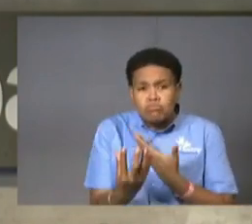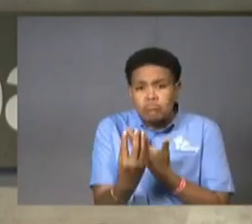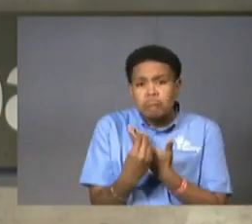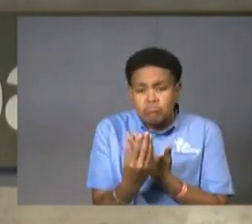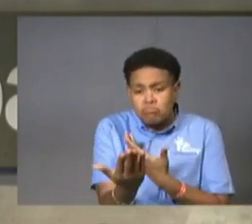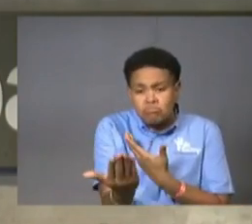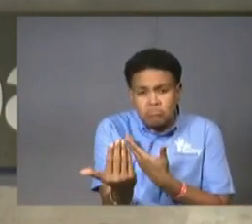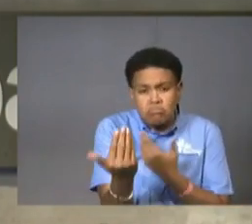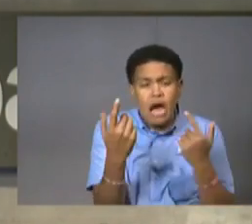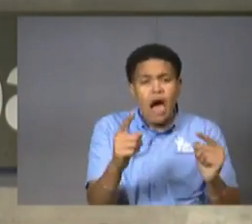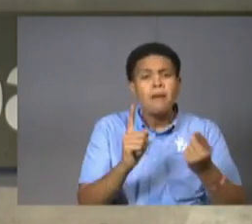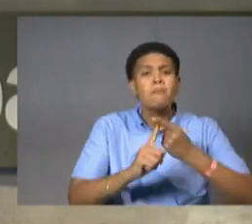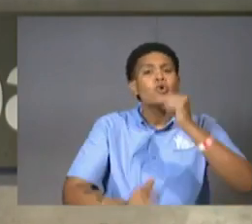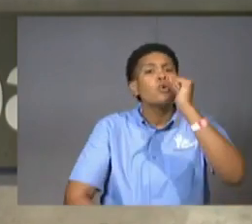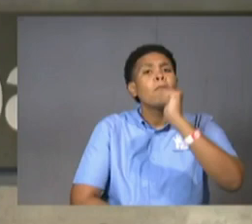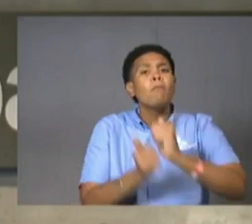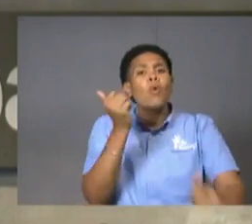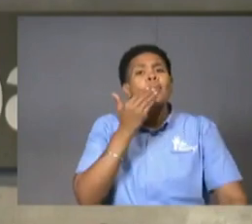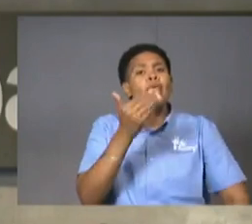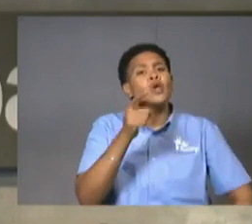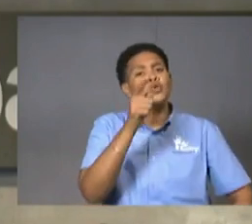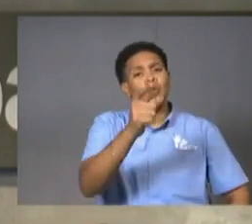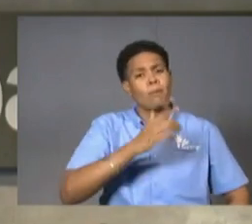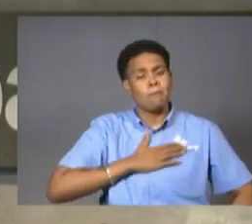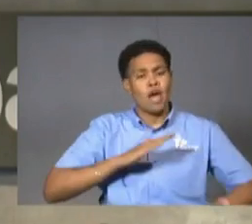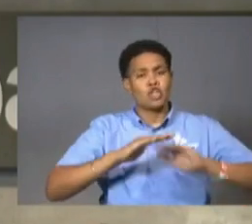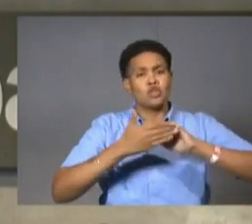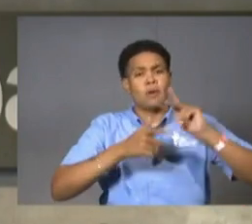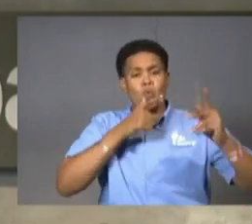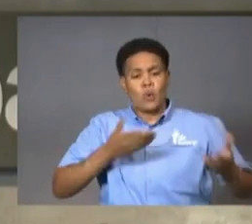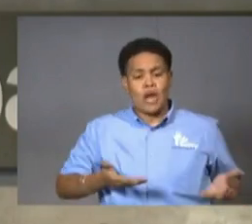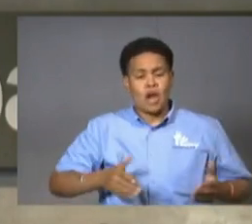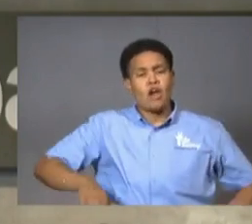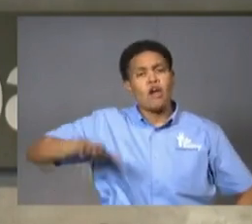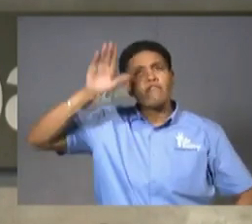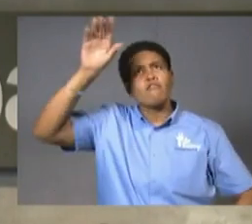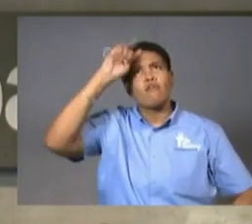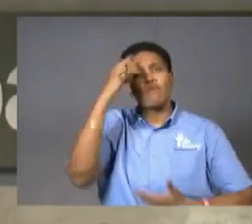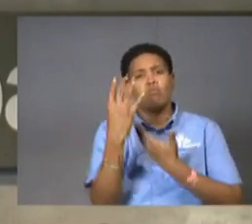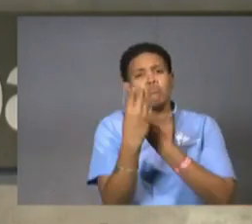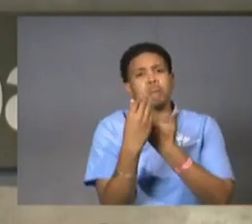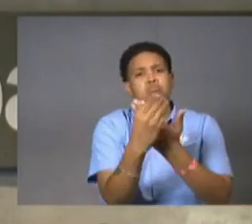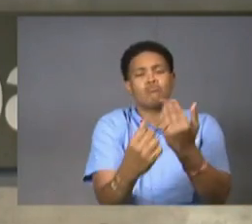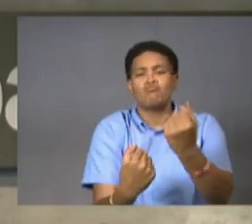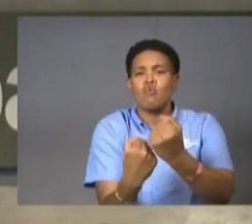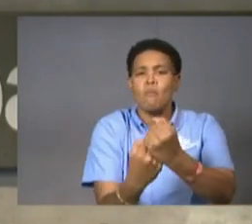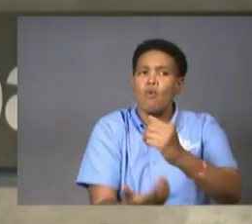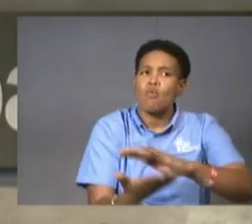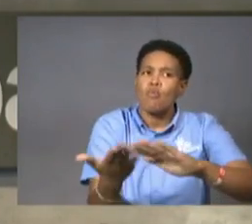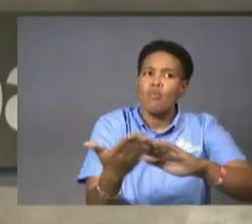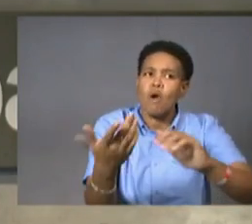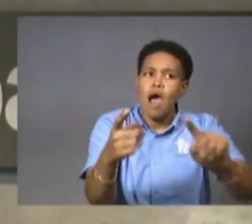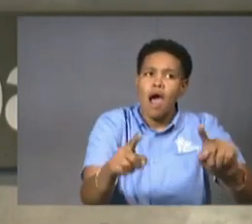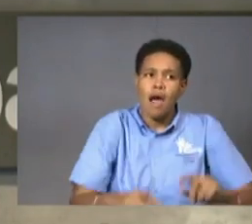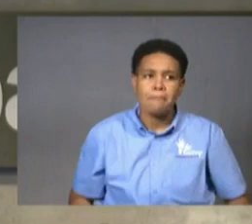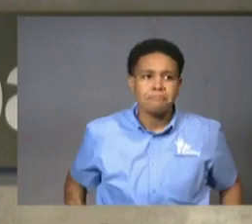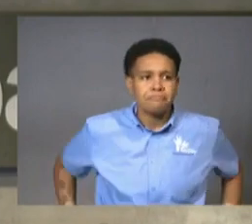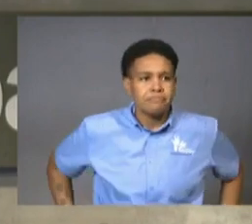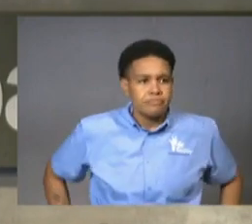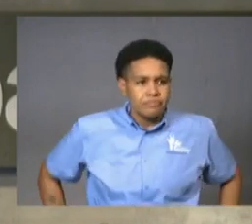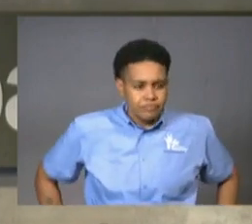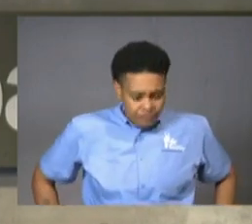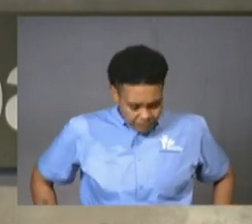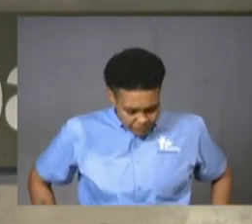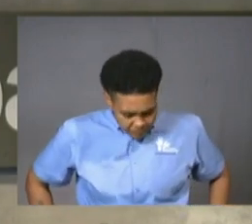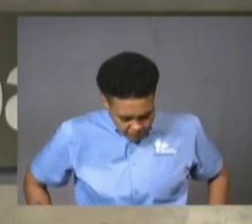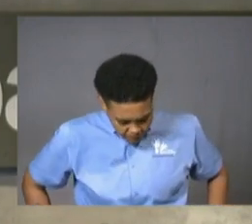And most of all, thanks to you, my fellow Jamaicans here and abroad, for your engagement and support. Over the past 4 years, under